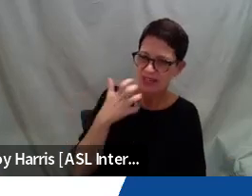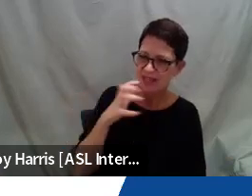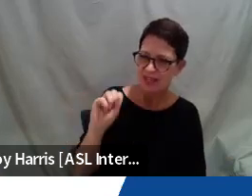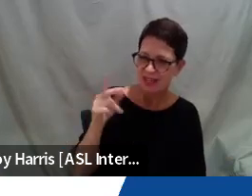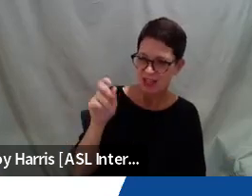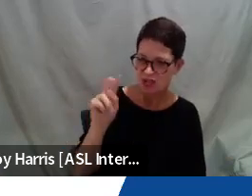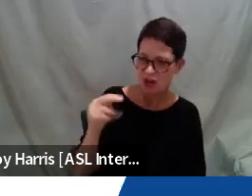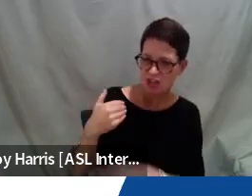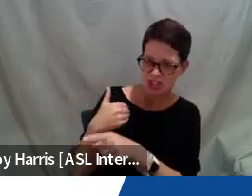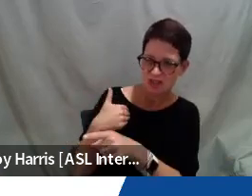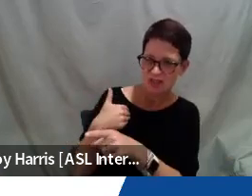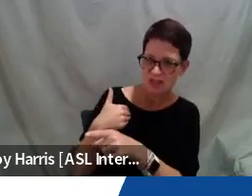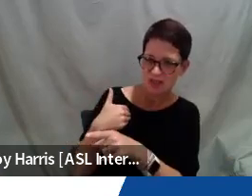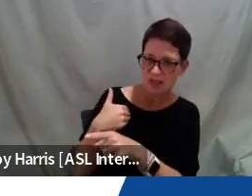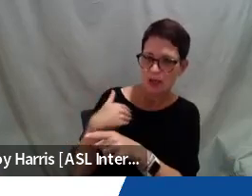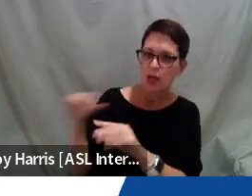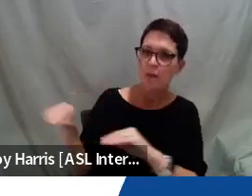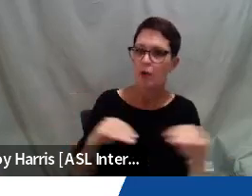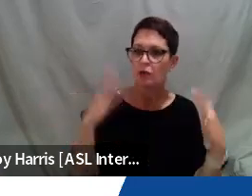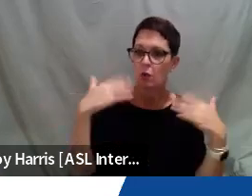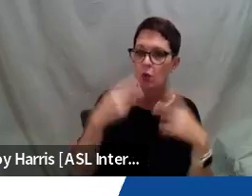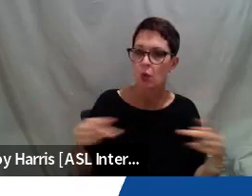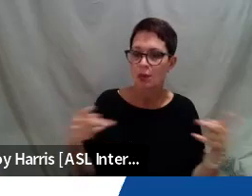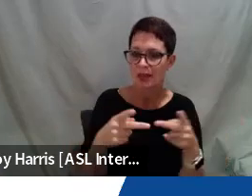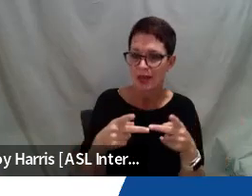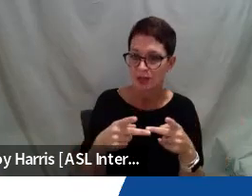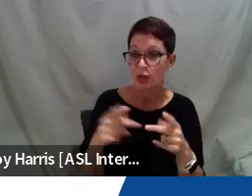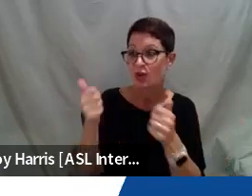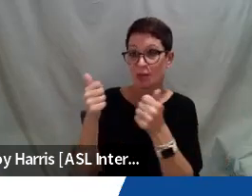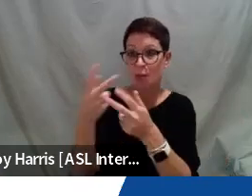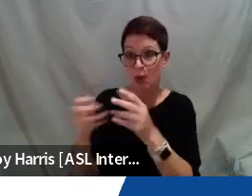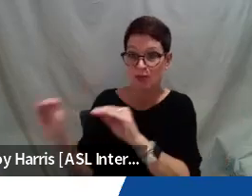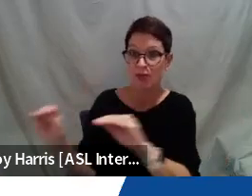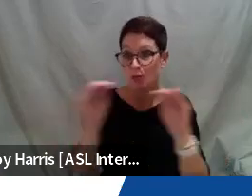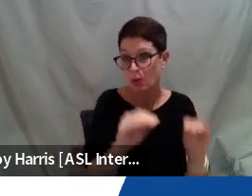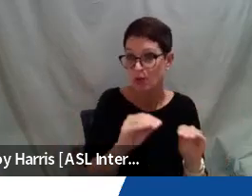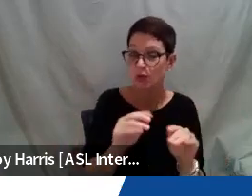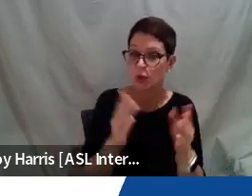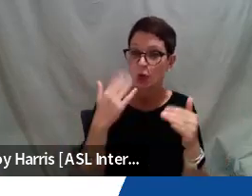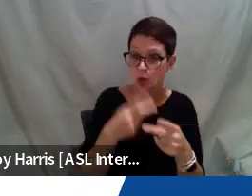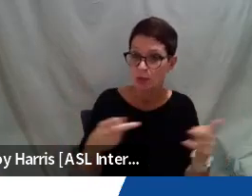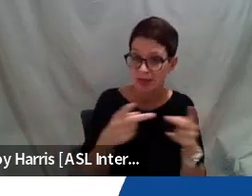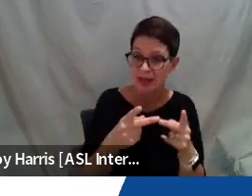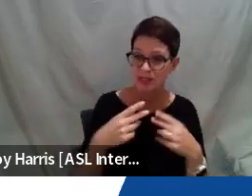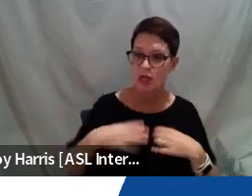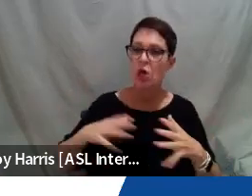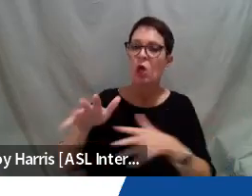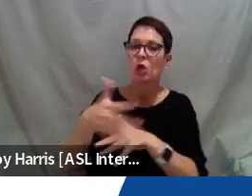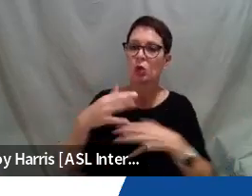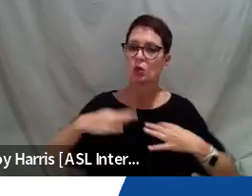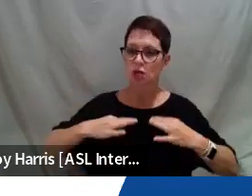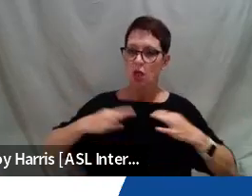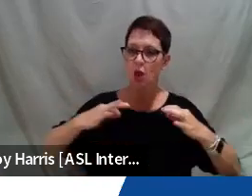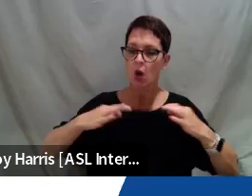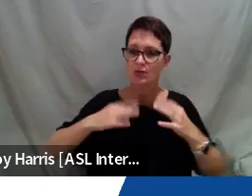exhaustion, move them to a cool place, or move yourself to a cool place, loosen your clothing,